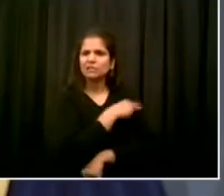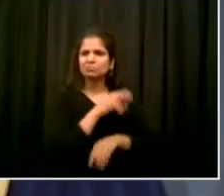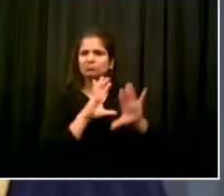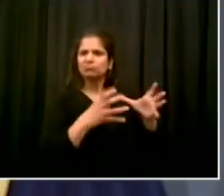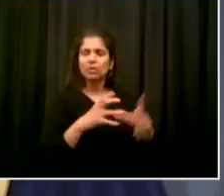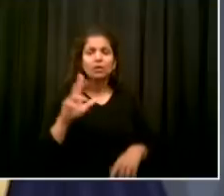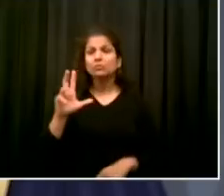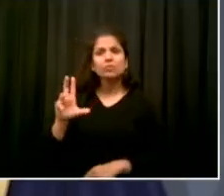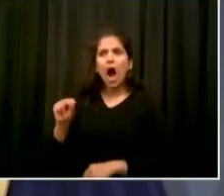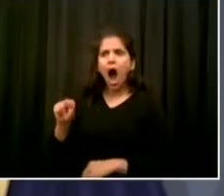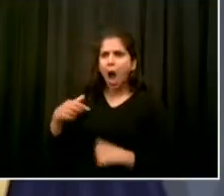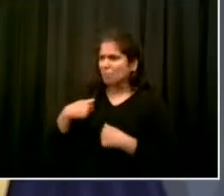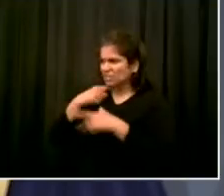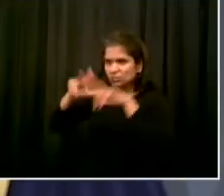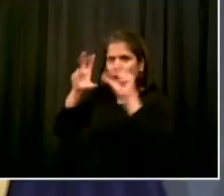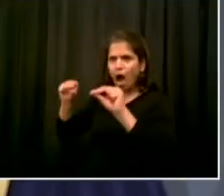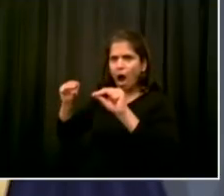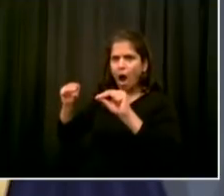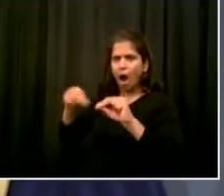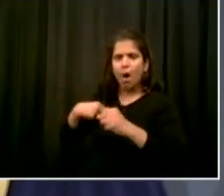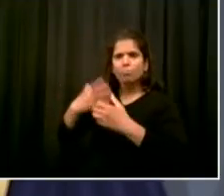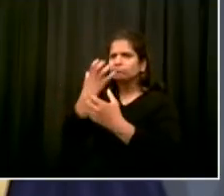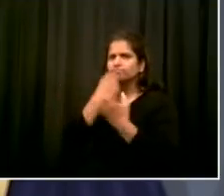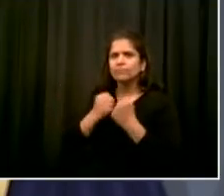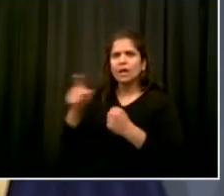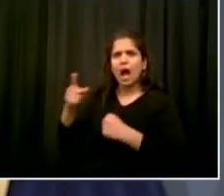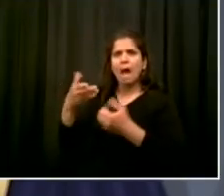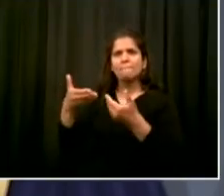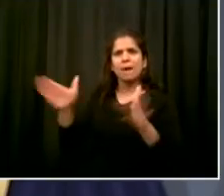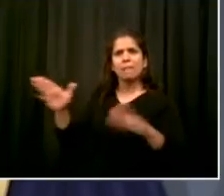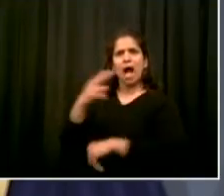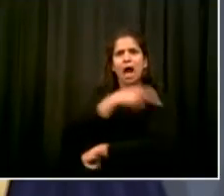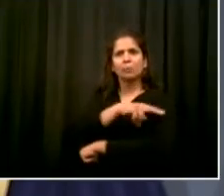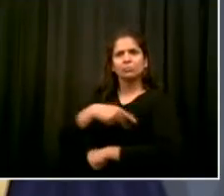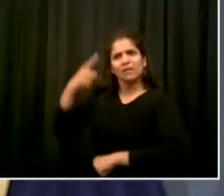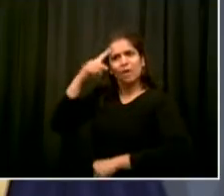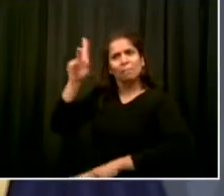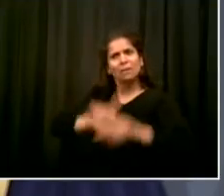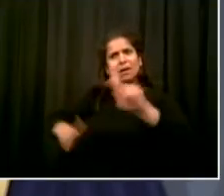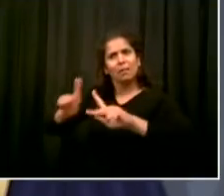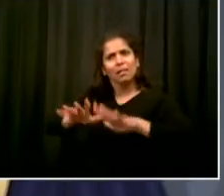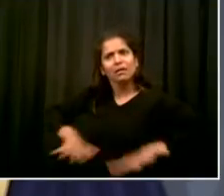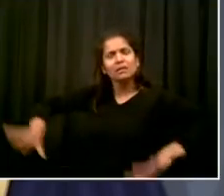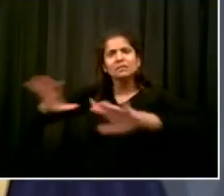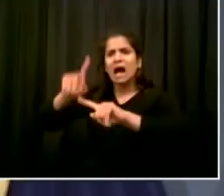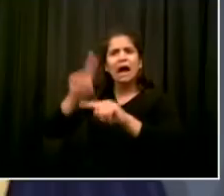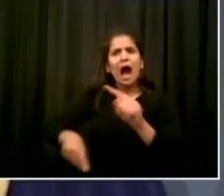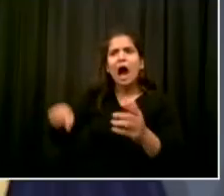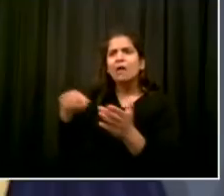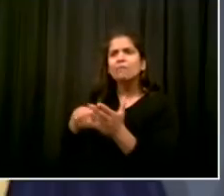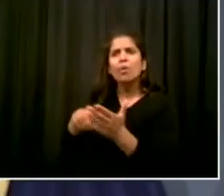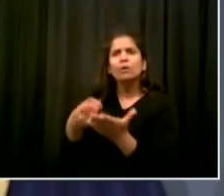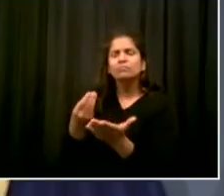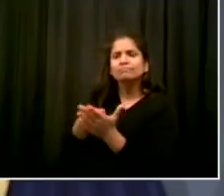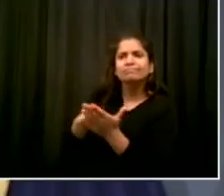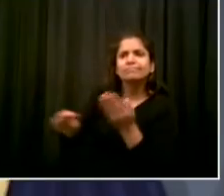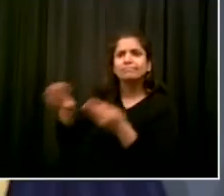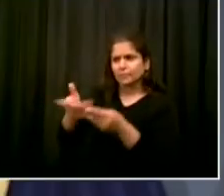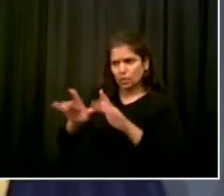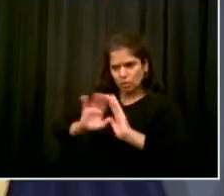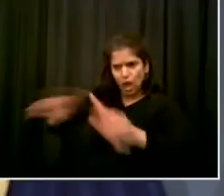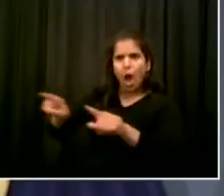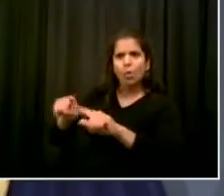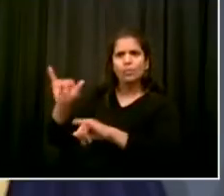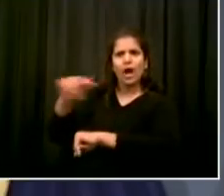on public health care, save those hospitals, save those doctors and nurses' jobs, keep them in place, having no idea we would ever end up with a pandemic or